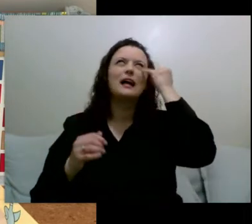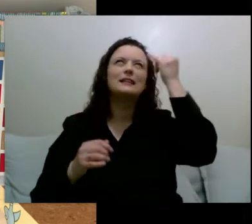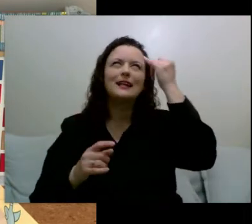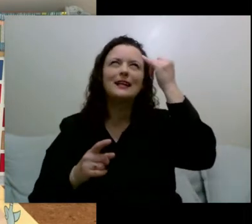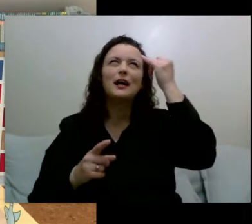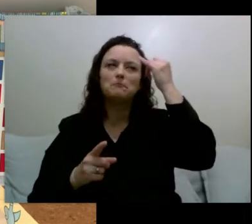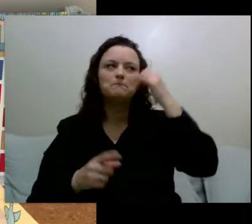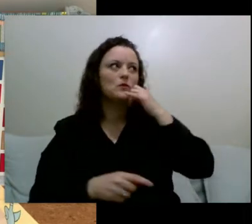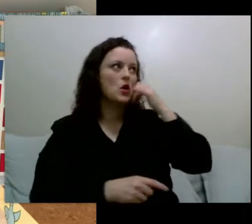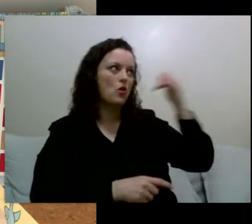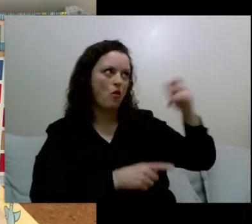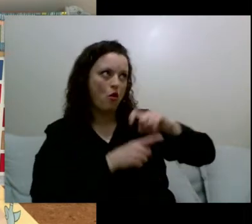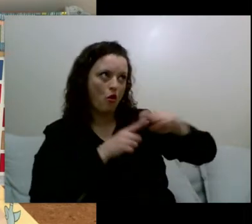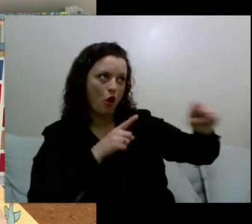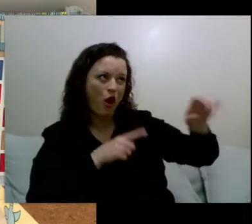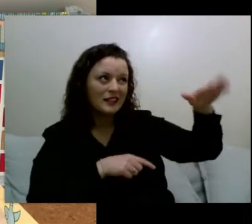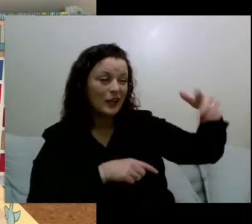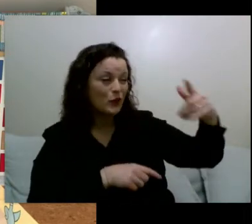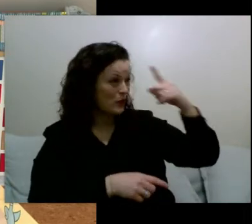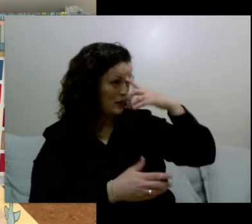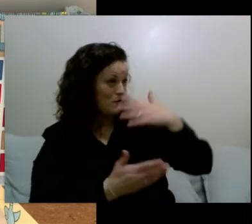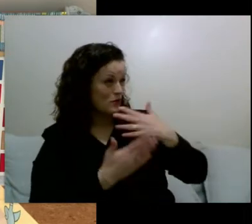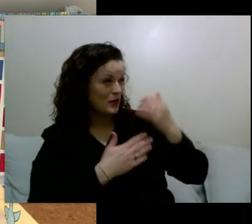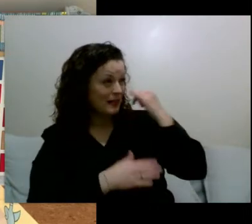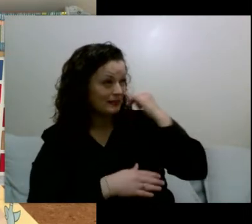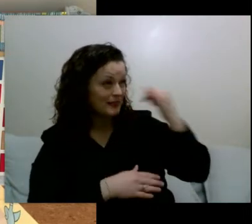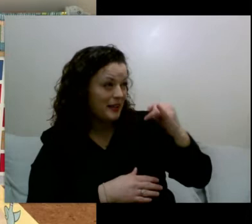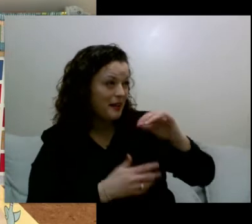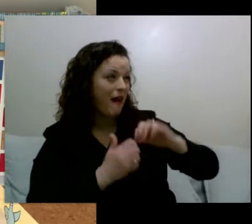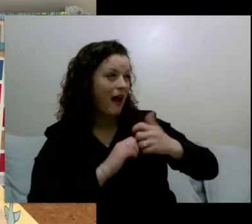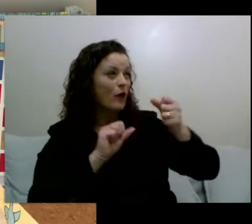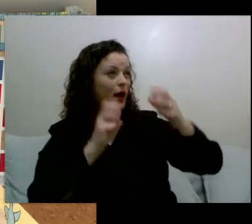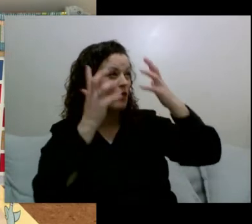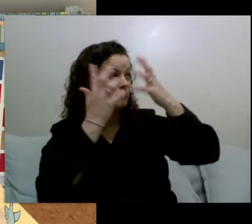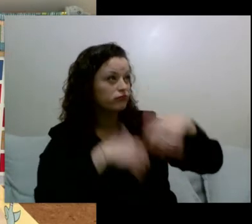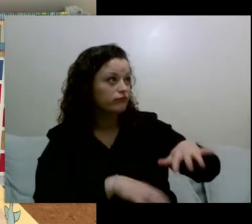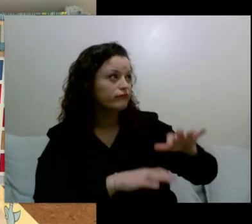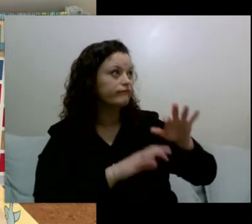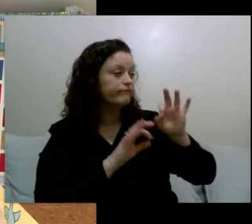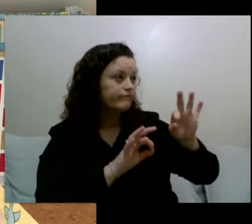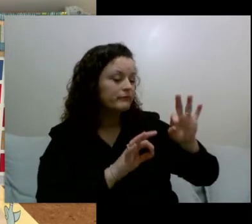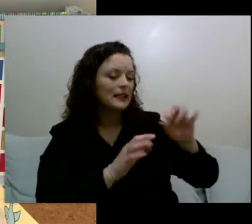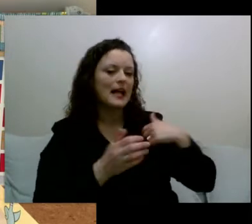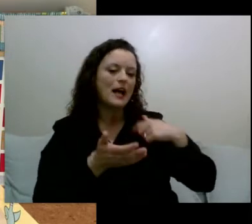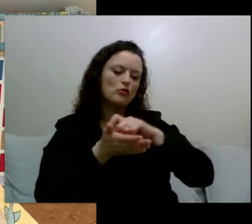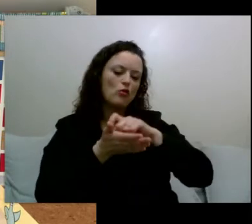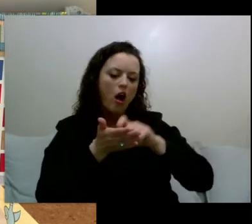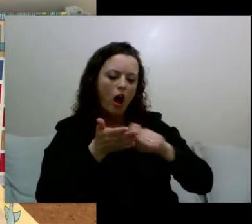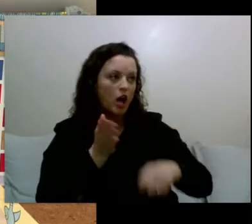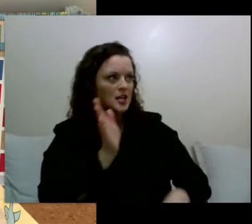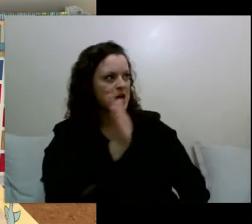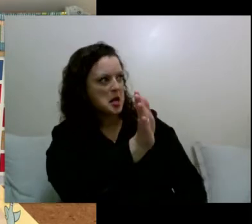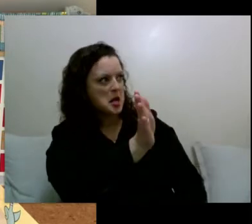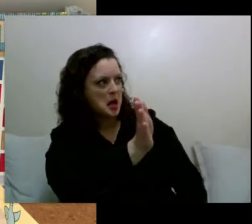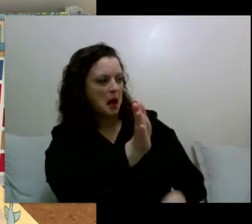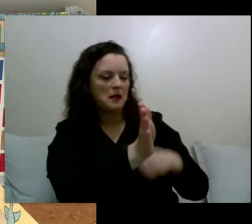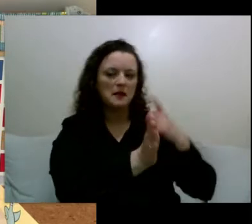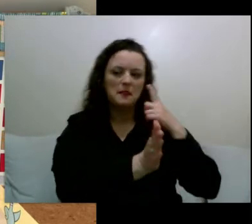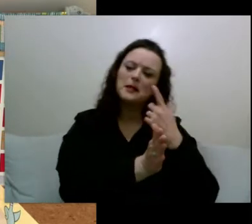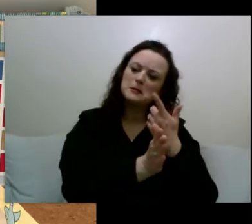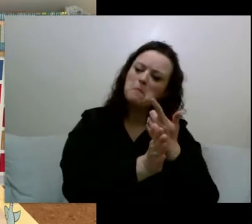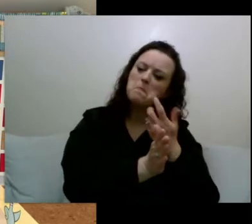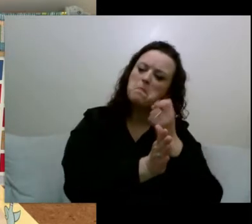think this is a good idea, or how can I make this happen? And I make little sketches. And if my editor thinks it's an okay idea, then